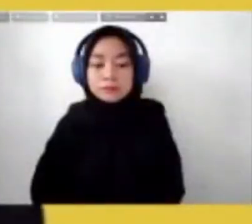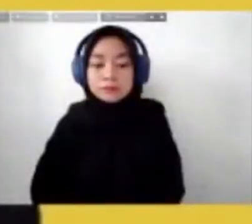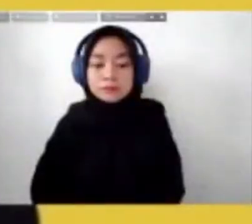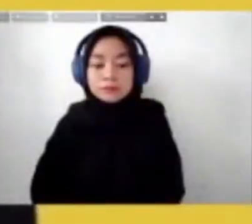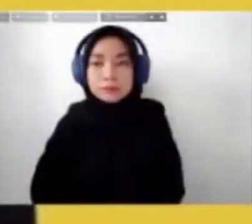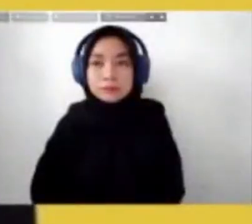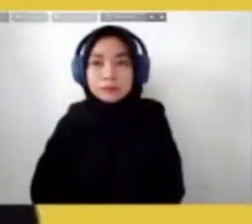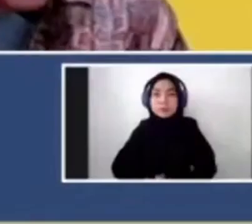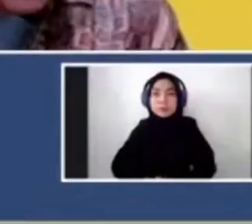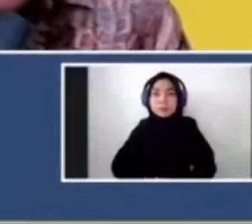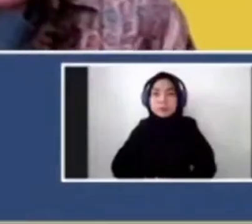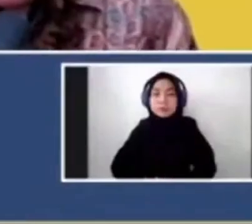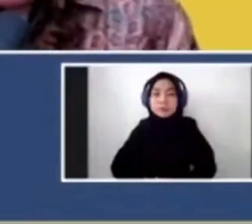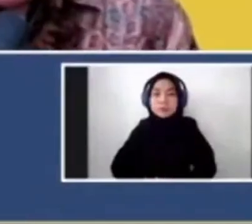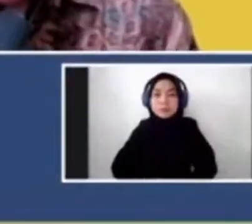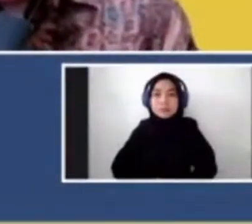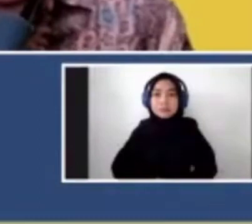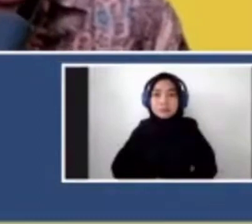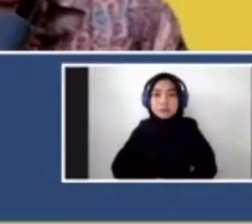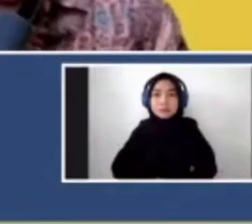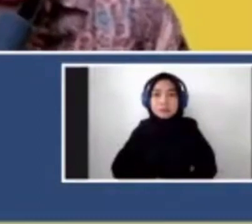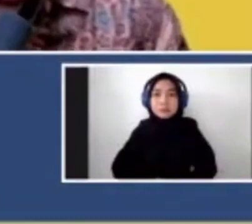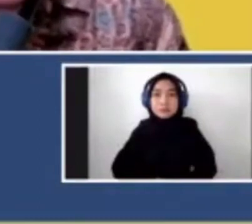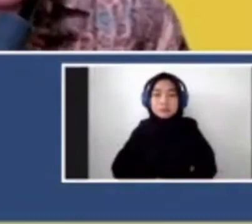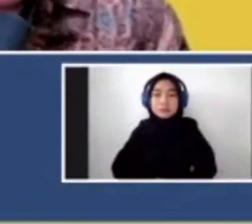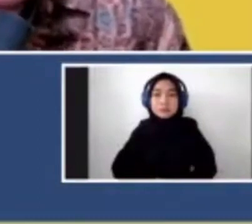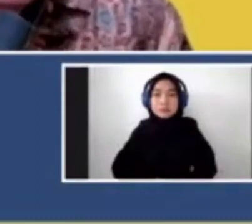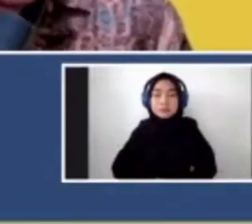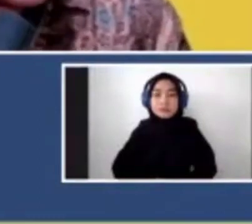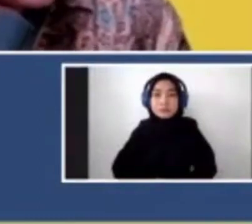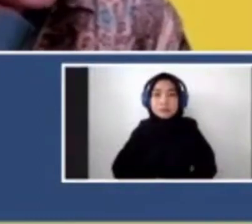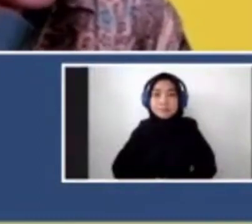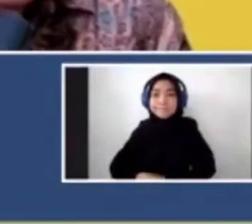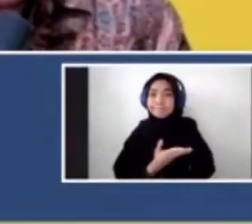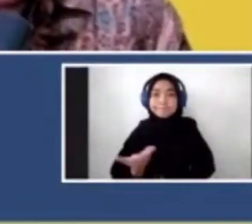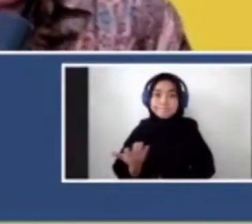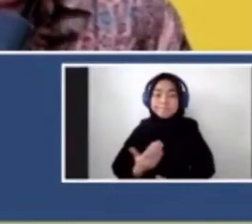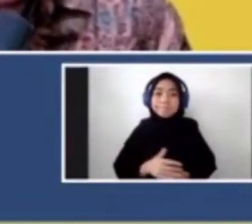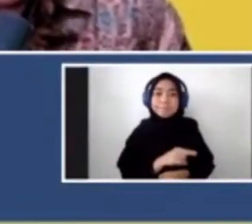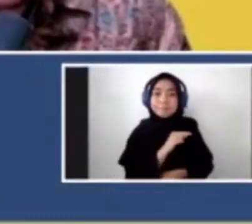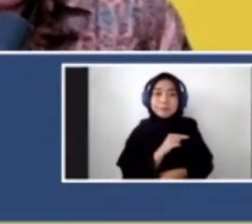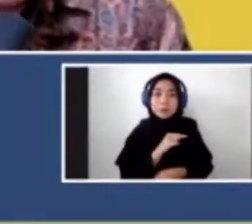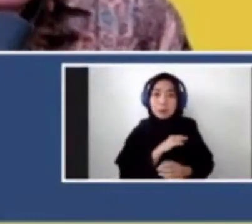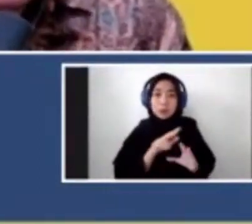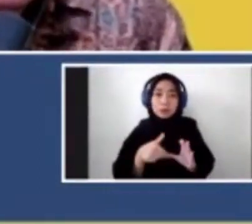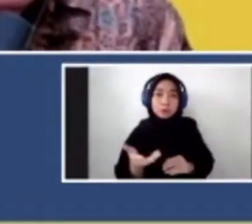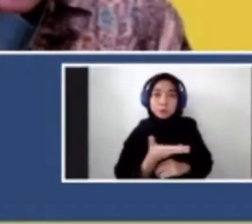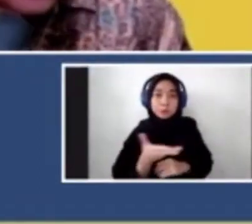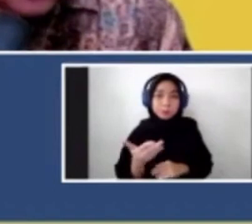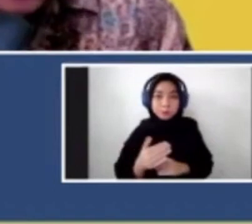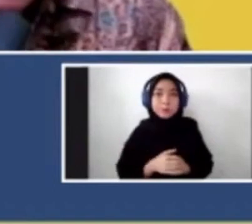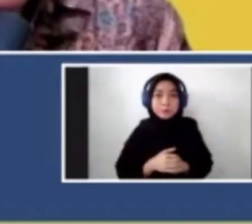Okay, in the meantime, I encourage all the participants of this plenary session. You can write